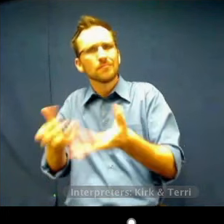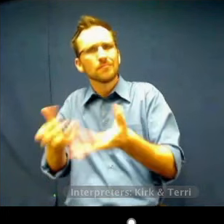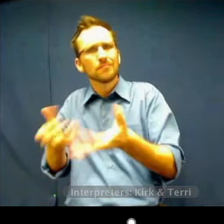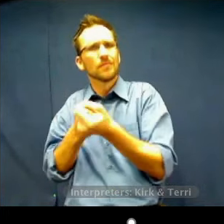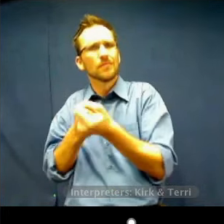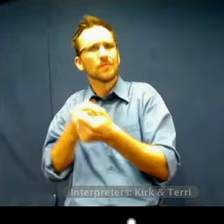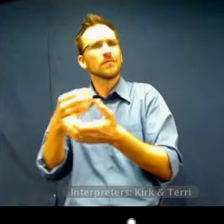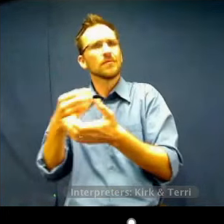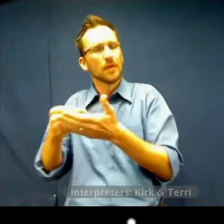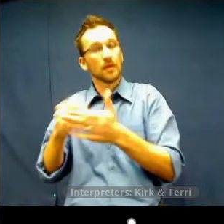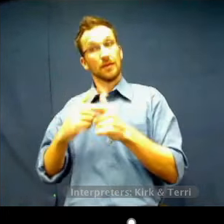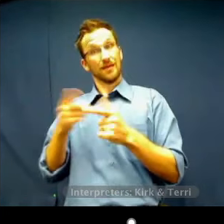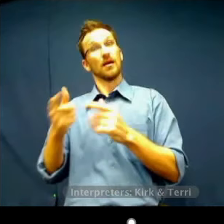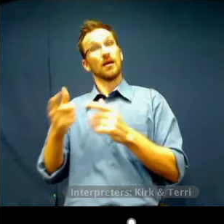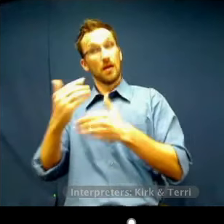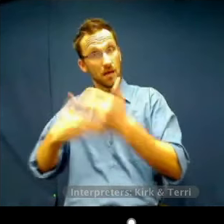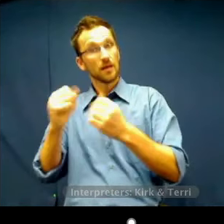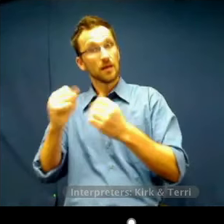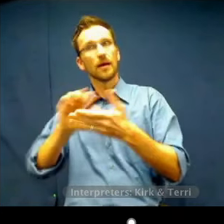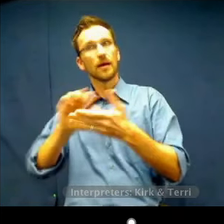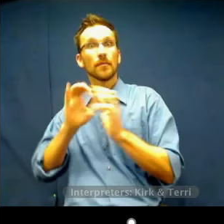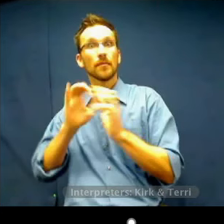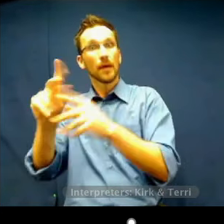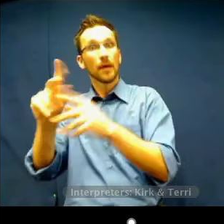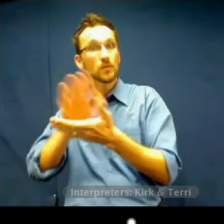become financially self-reliant.